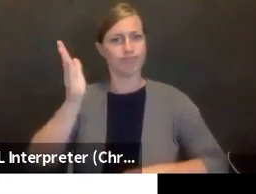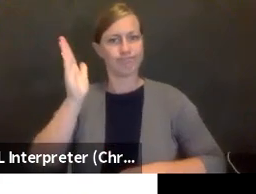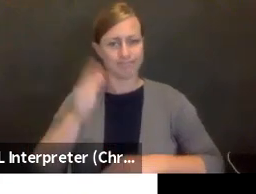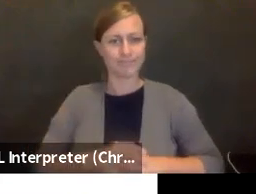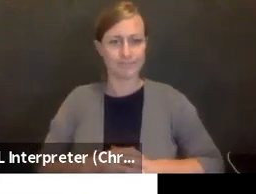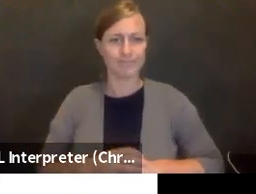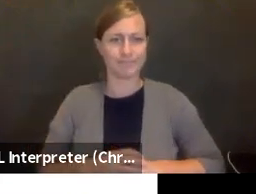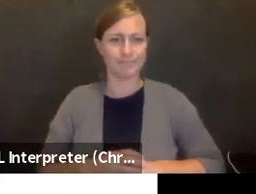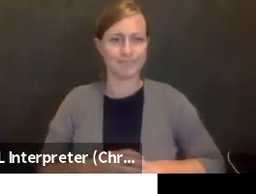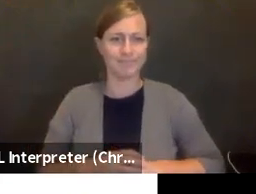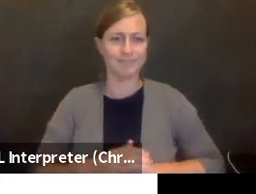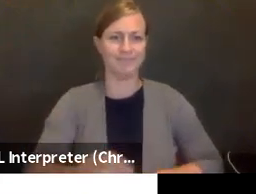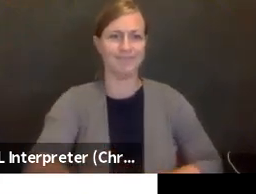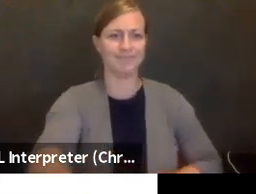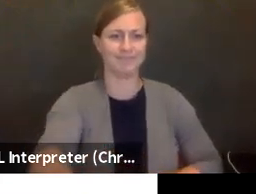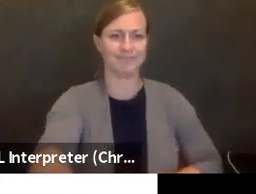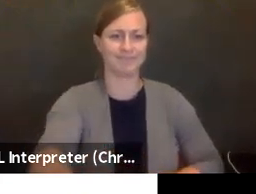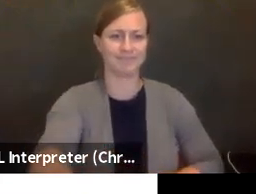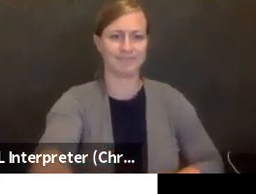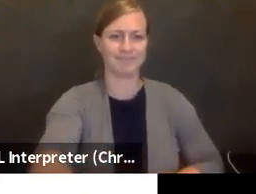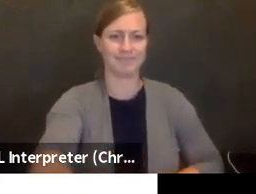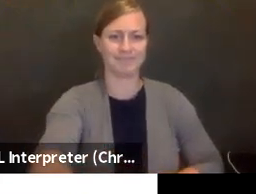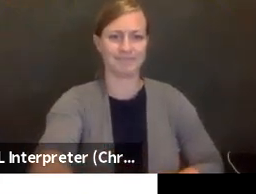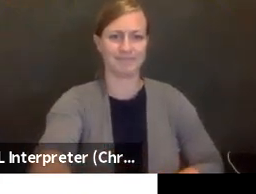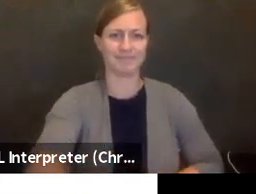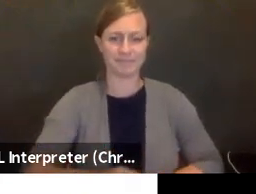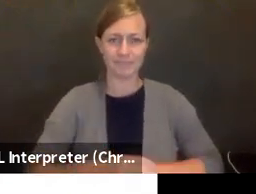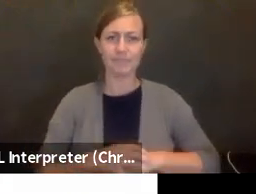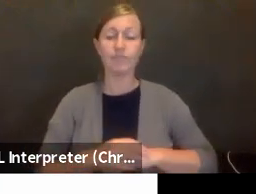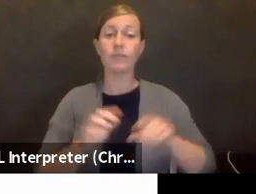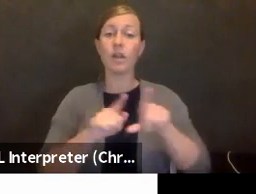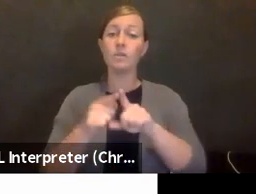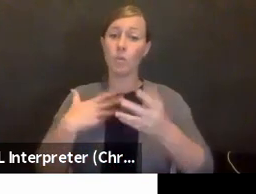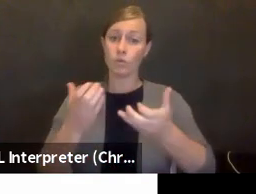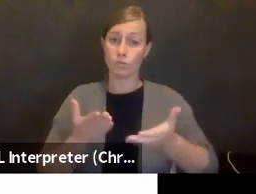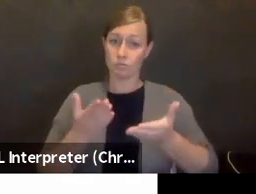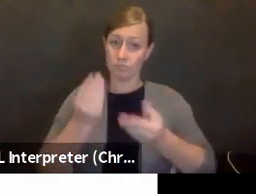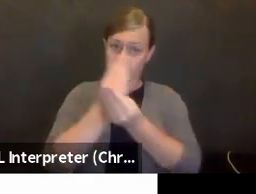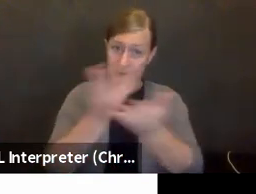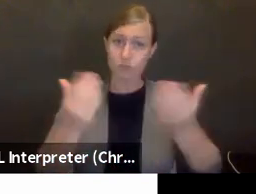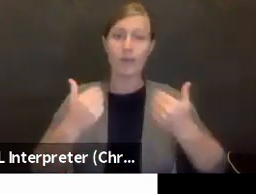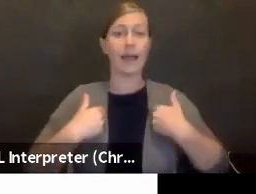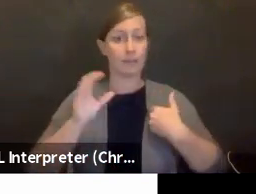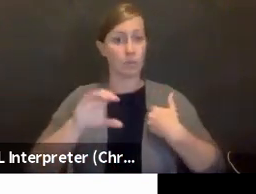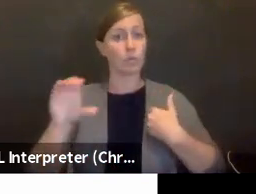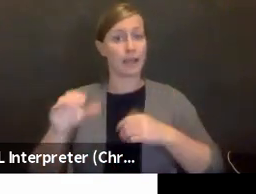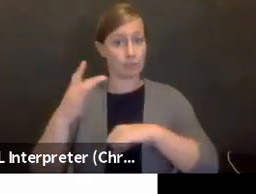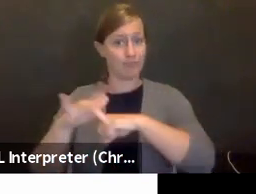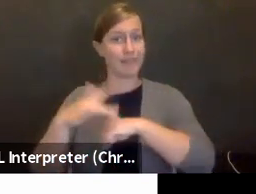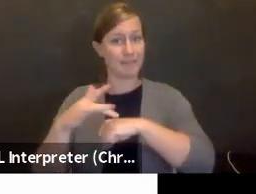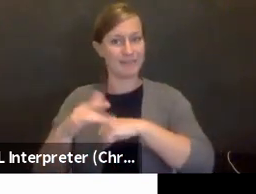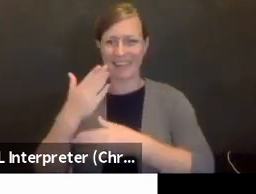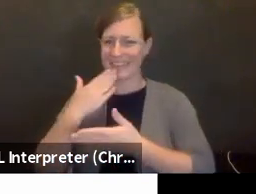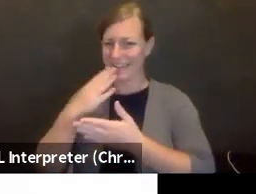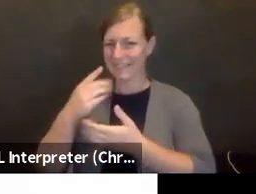Okay, now with that, we're going to also recommend that we do have closed captioning available. And thank you for being here